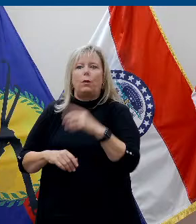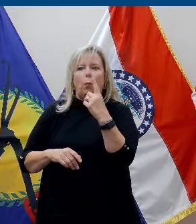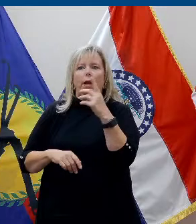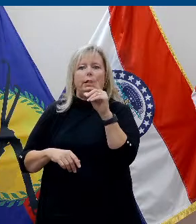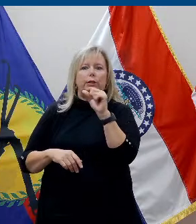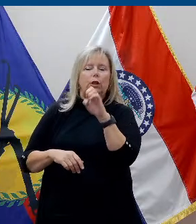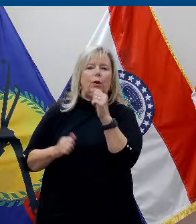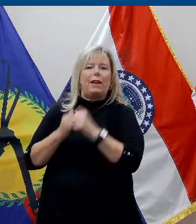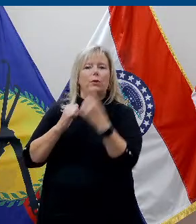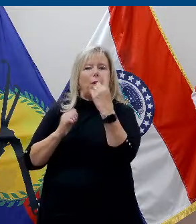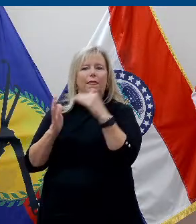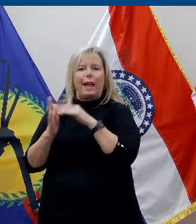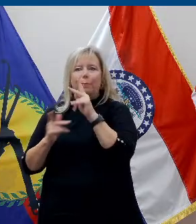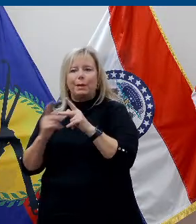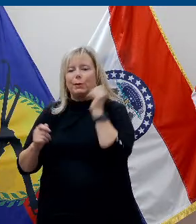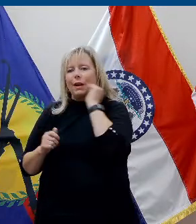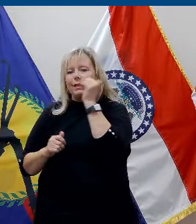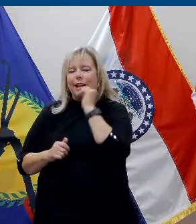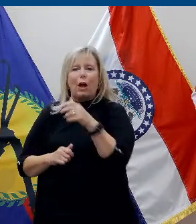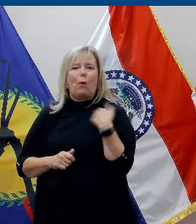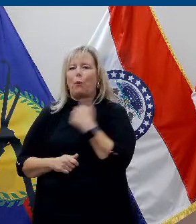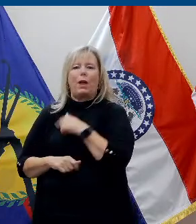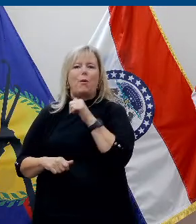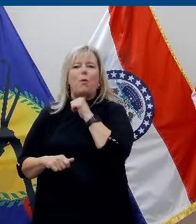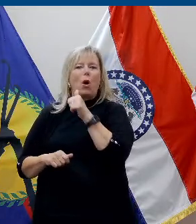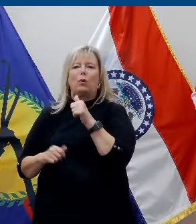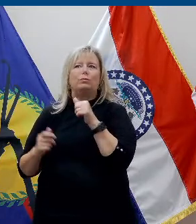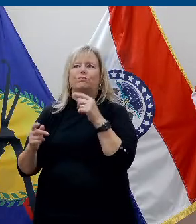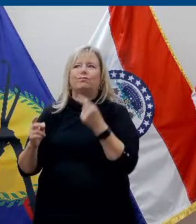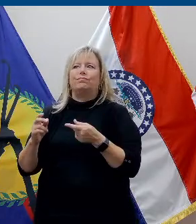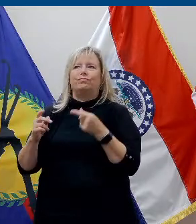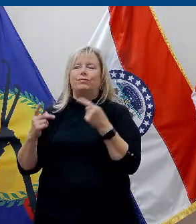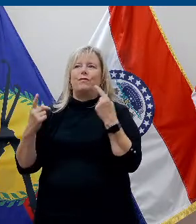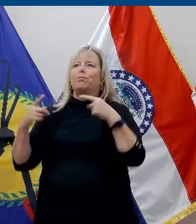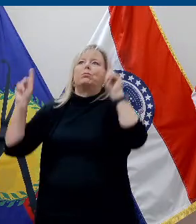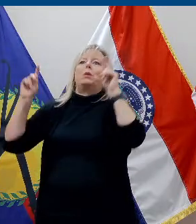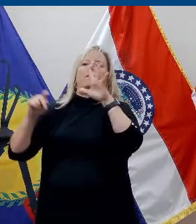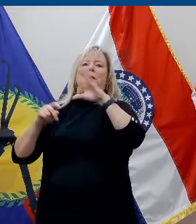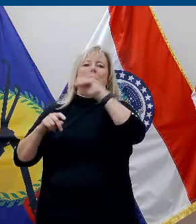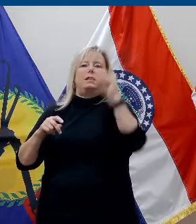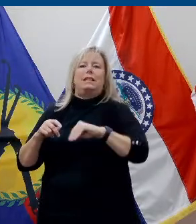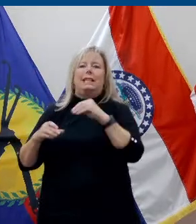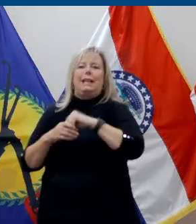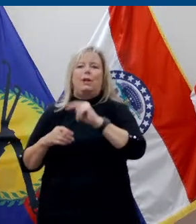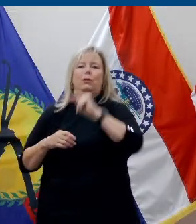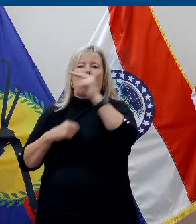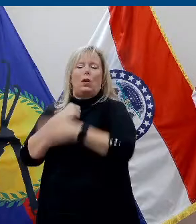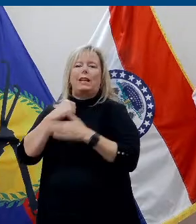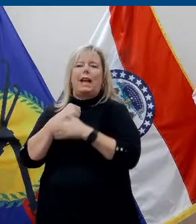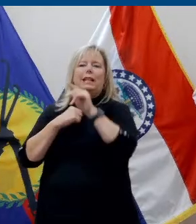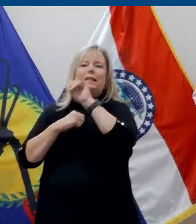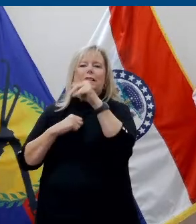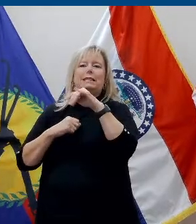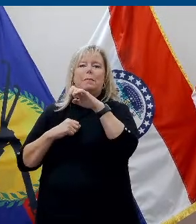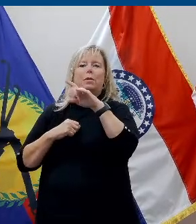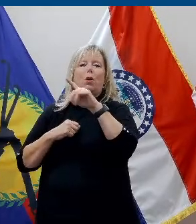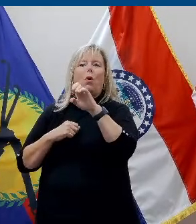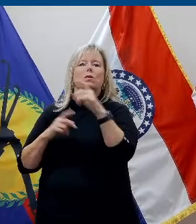1,000 people per day, we won't reach over 50%, particularly in some of our North County zip codes, until late